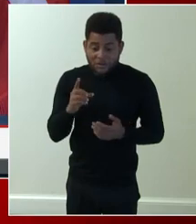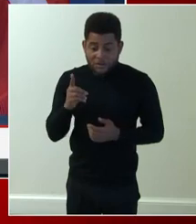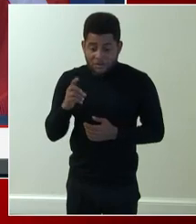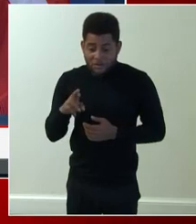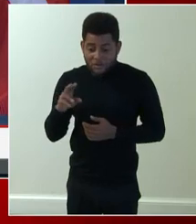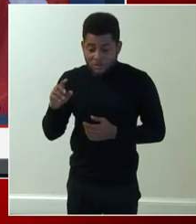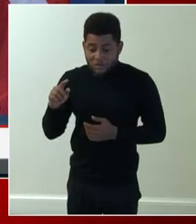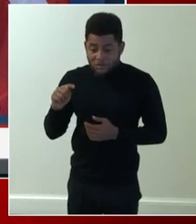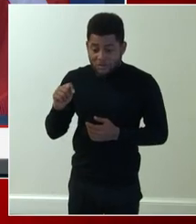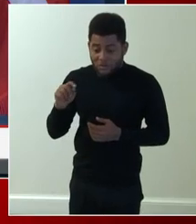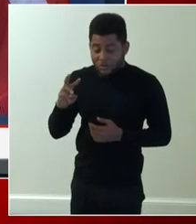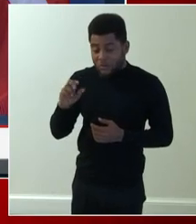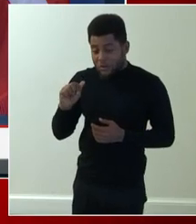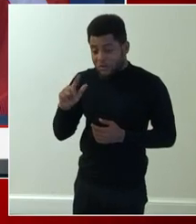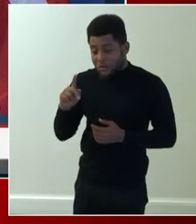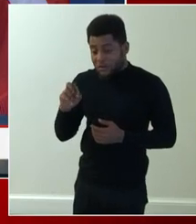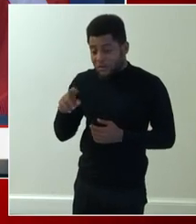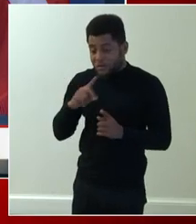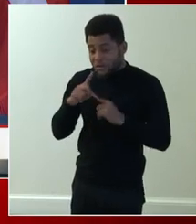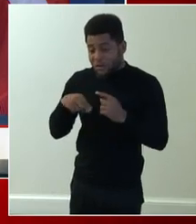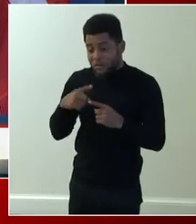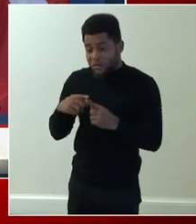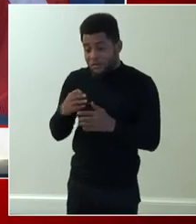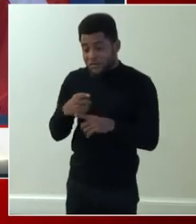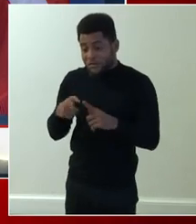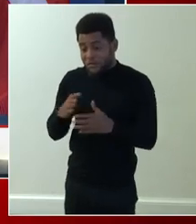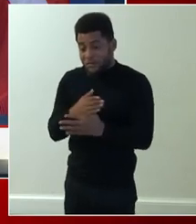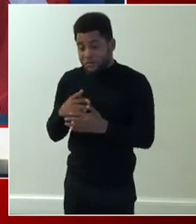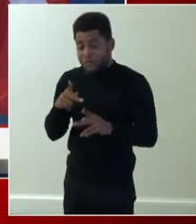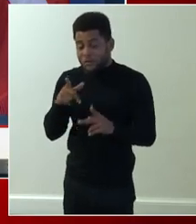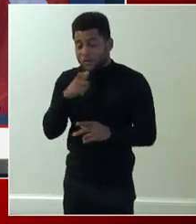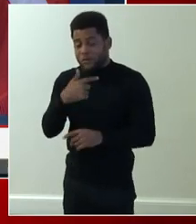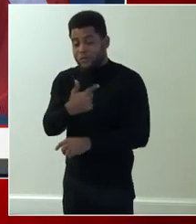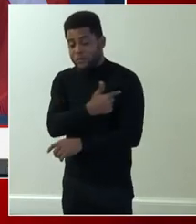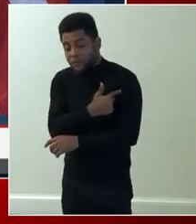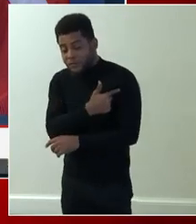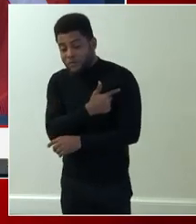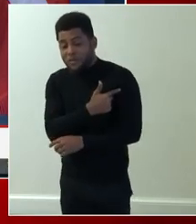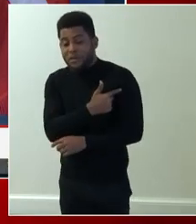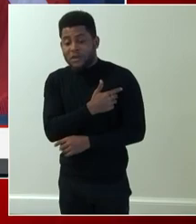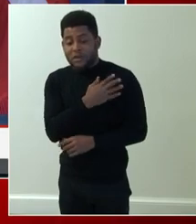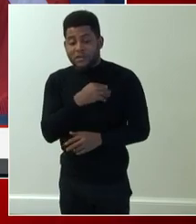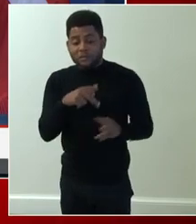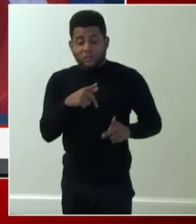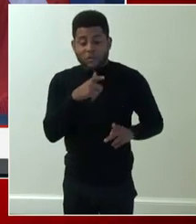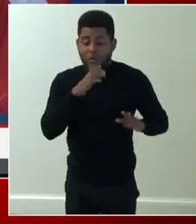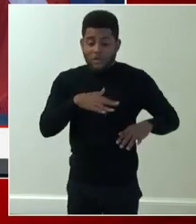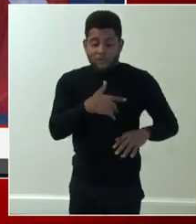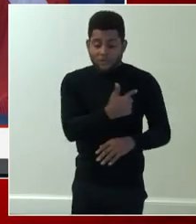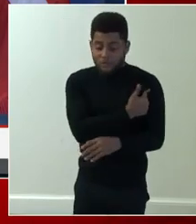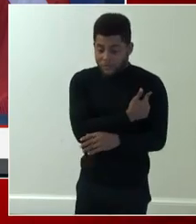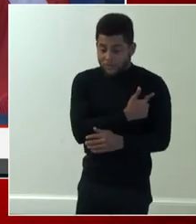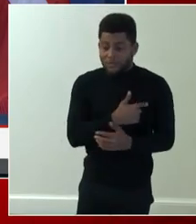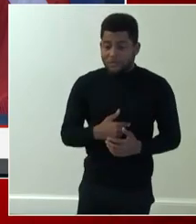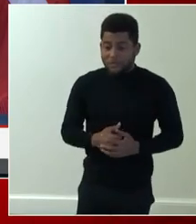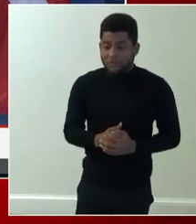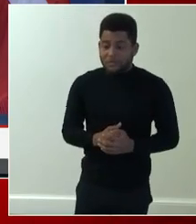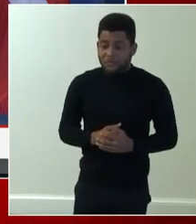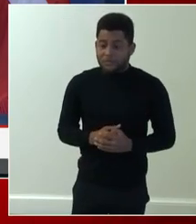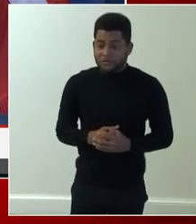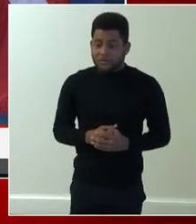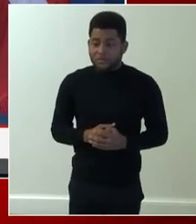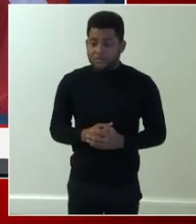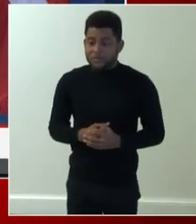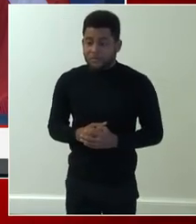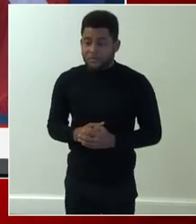talk about the difference we've seen between people who are boosted with Omicron and the 2 shots.